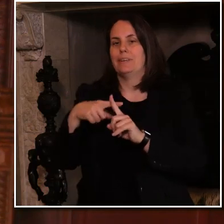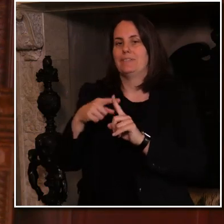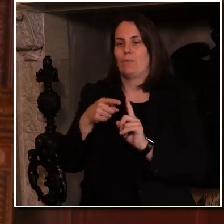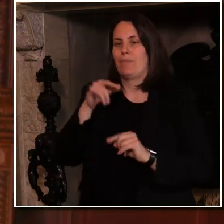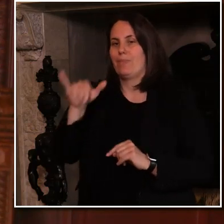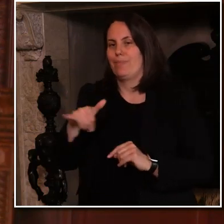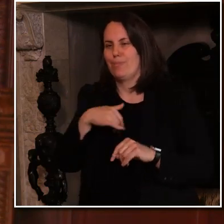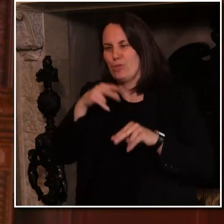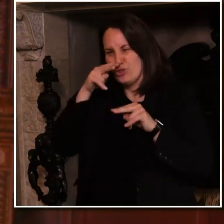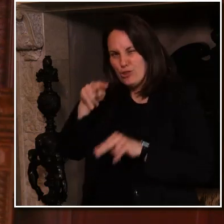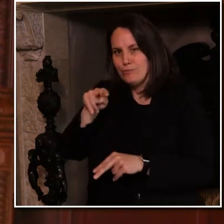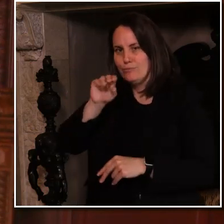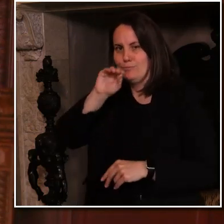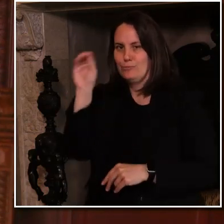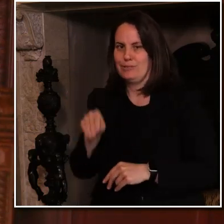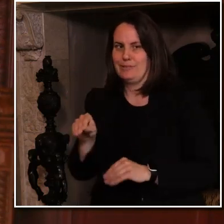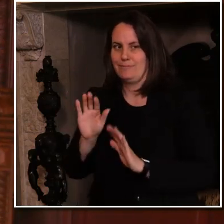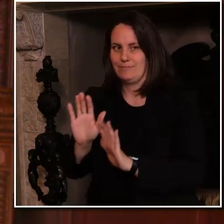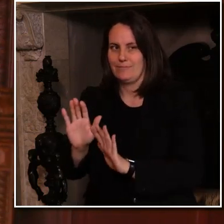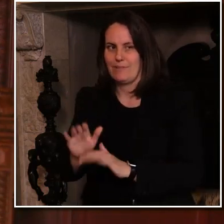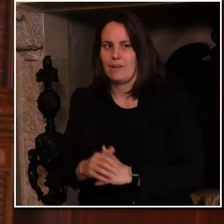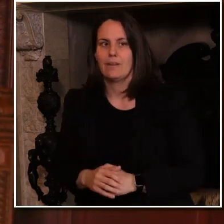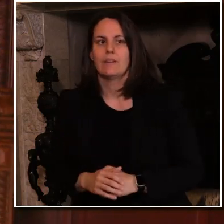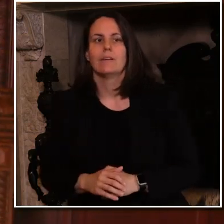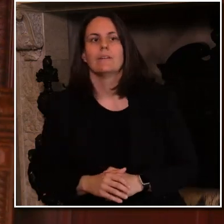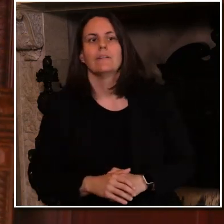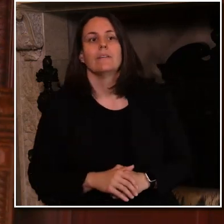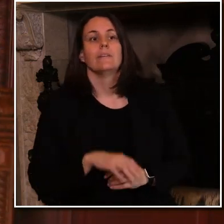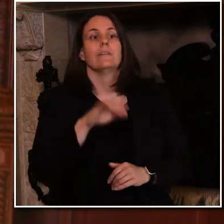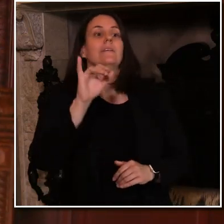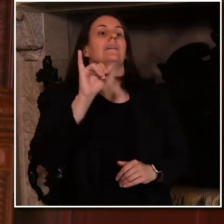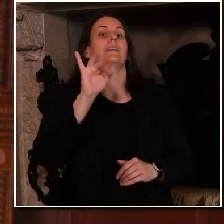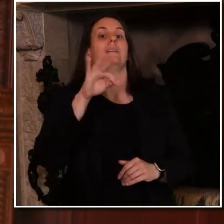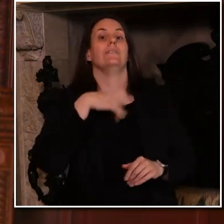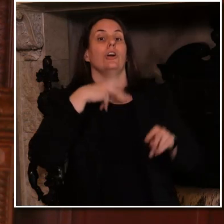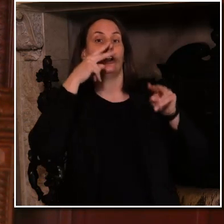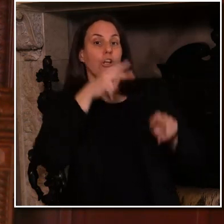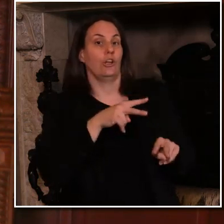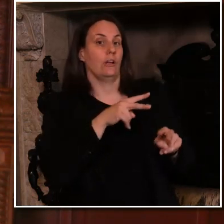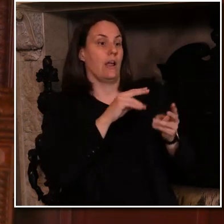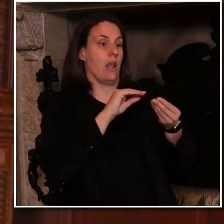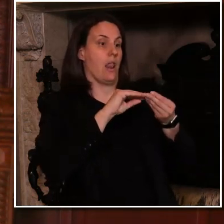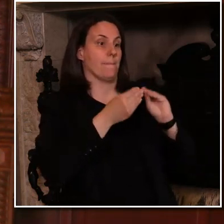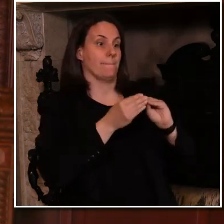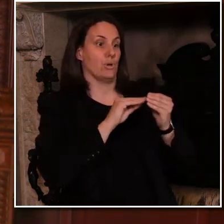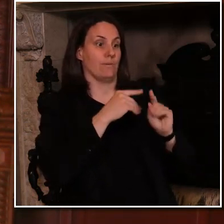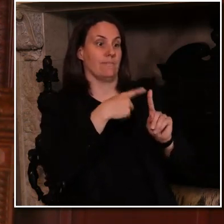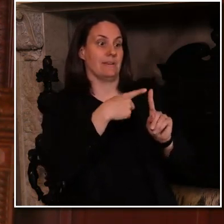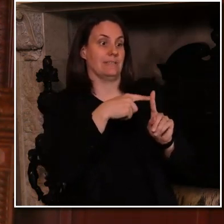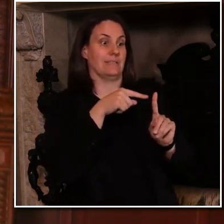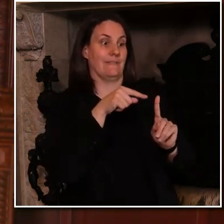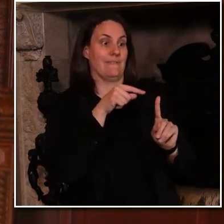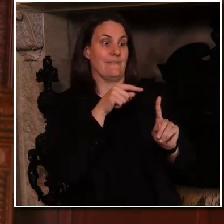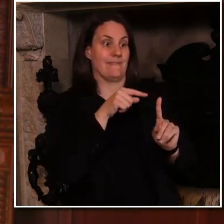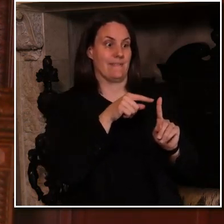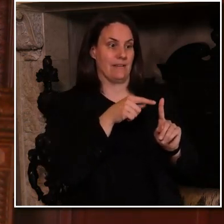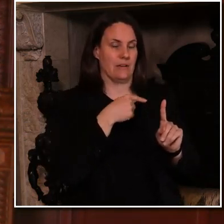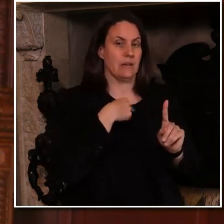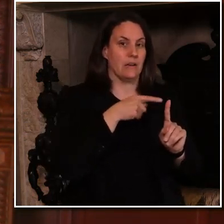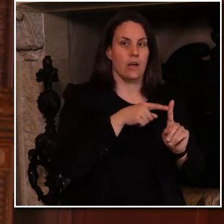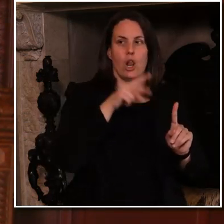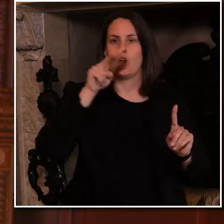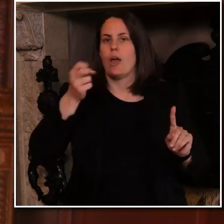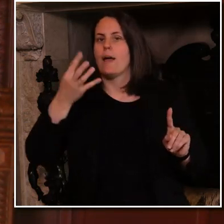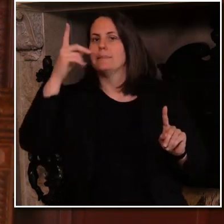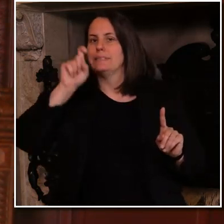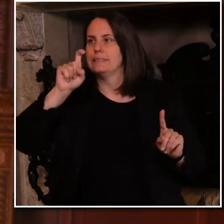doing on a regular basis, we'll see that percent go, by 50% lower or even more. So we would like to see that. There's not clearly